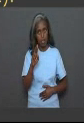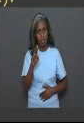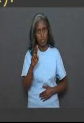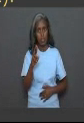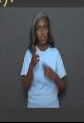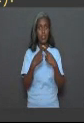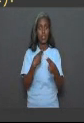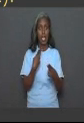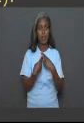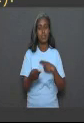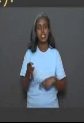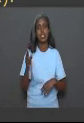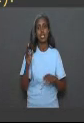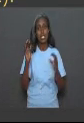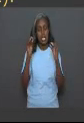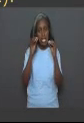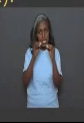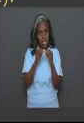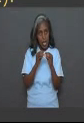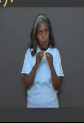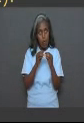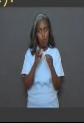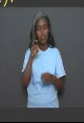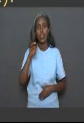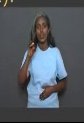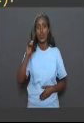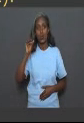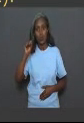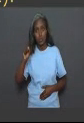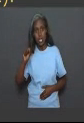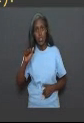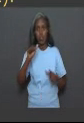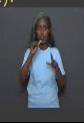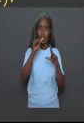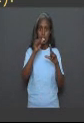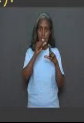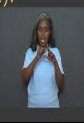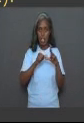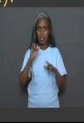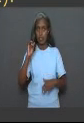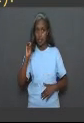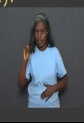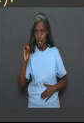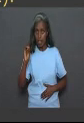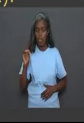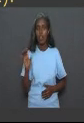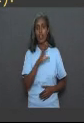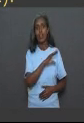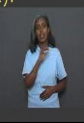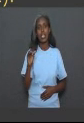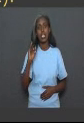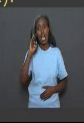r times the sum of the cosine of theta